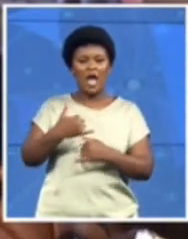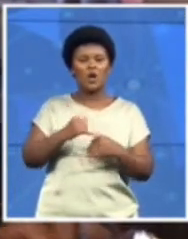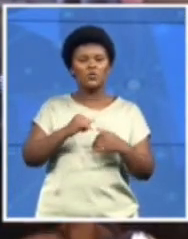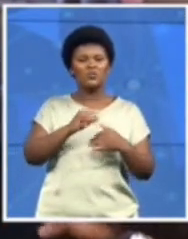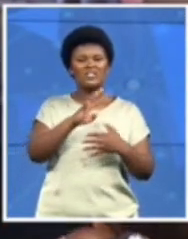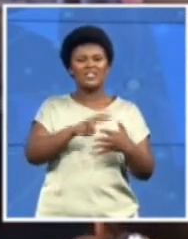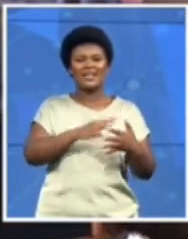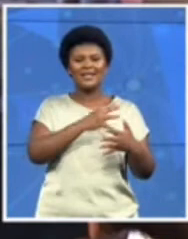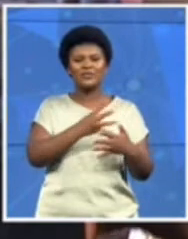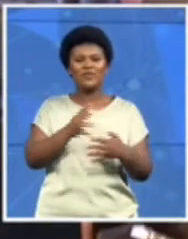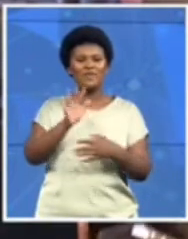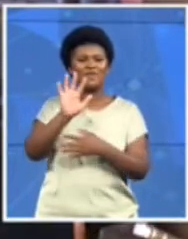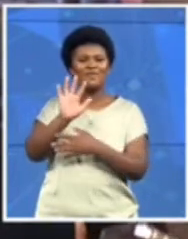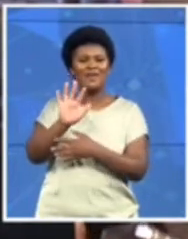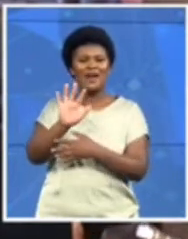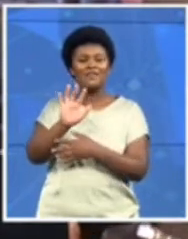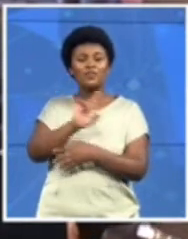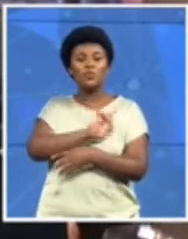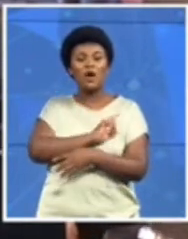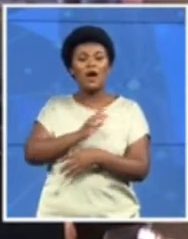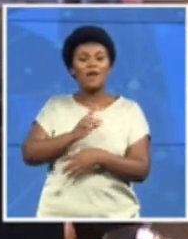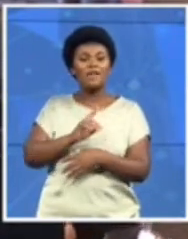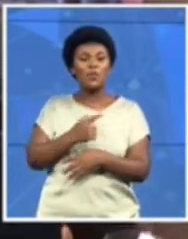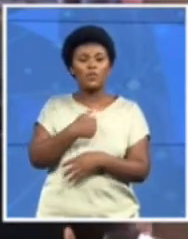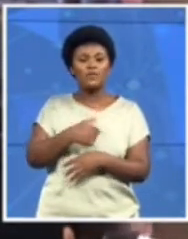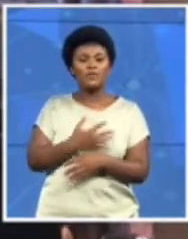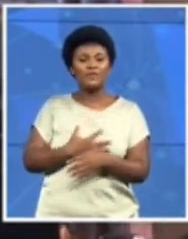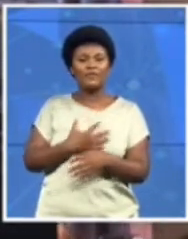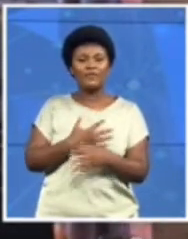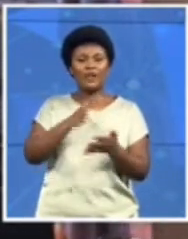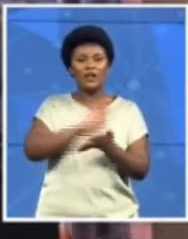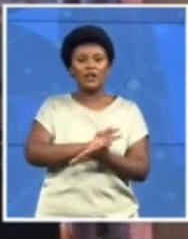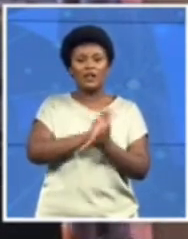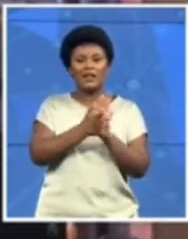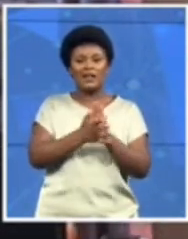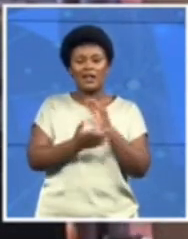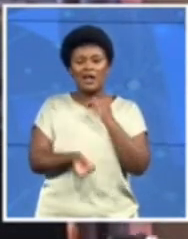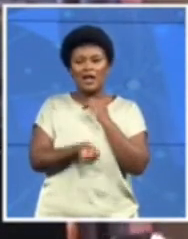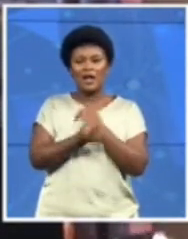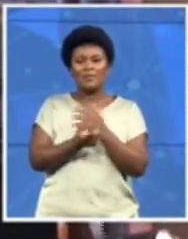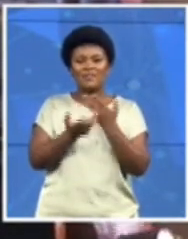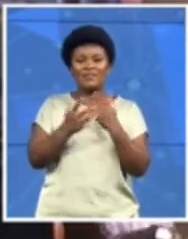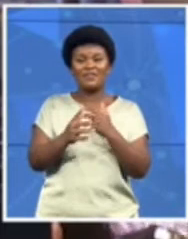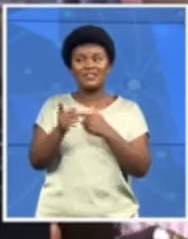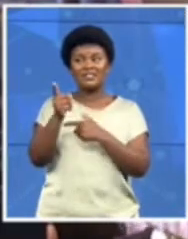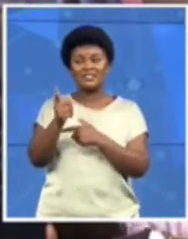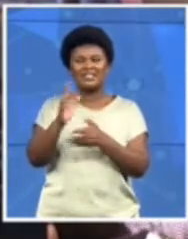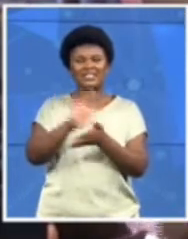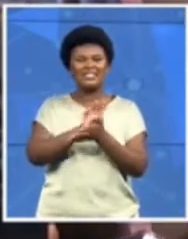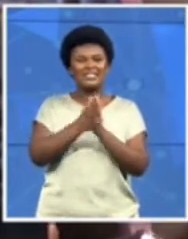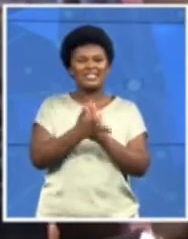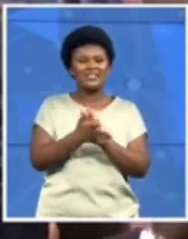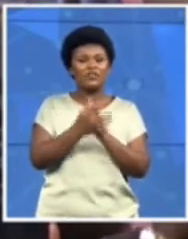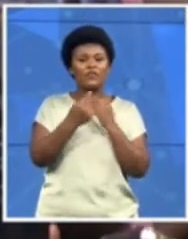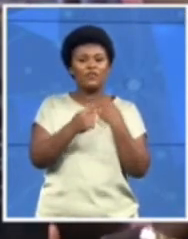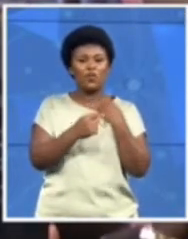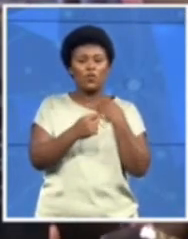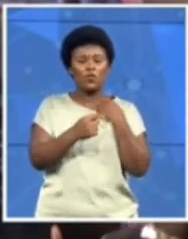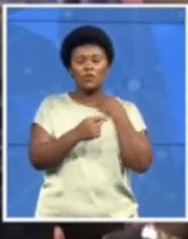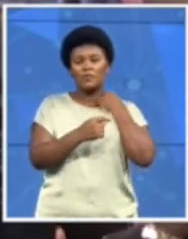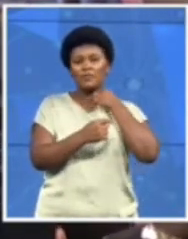part of the destruction, especially that section, that deals with the destruction of essential infrastructure, which is the key point. We feel